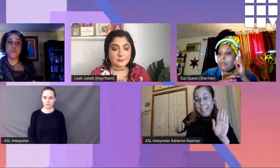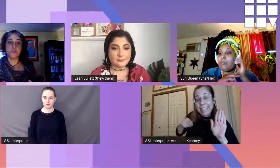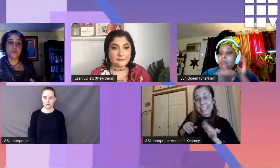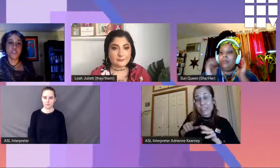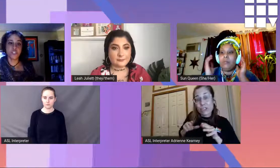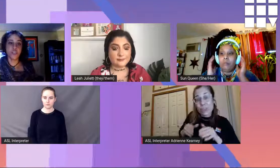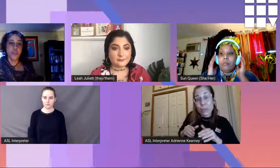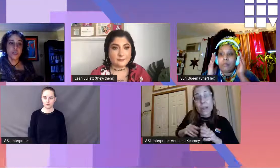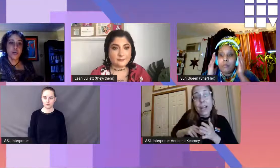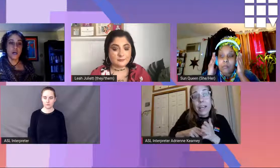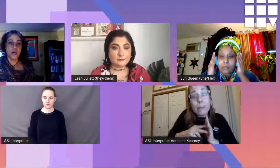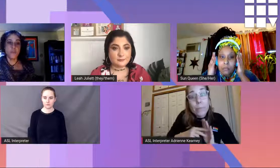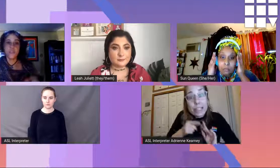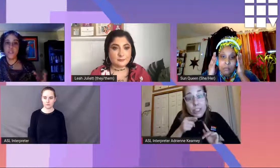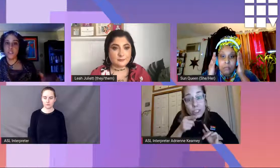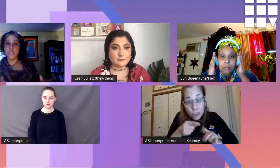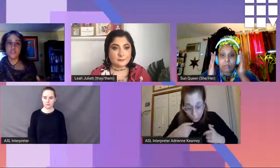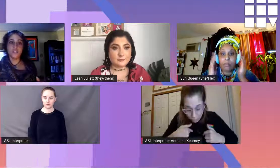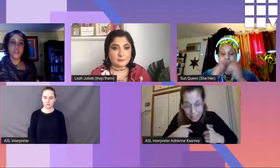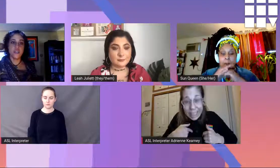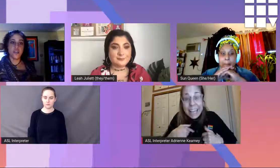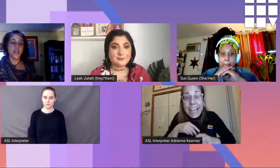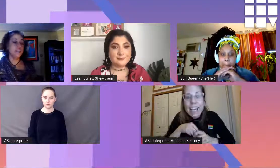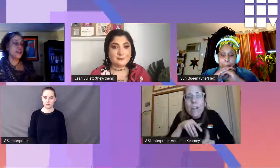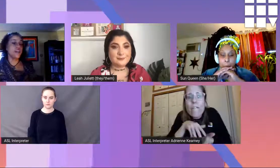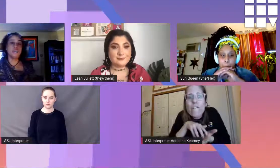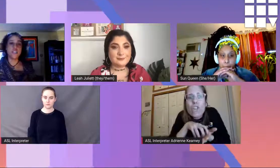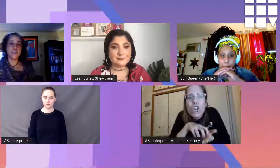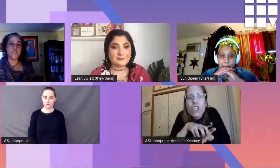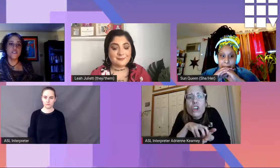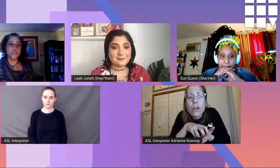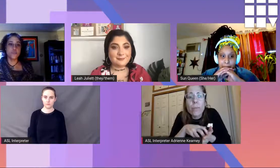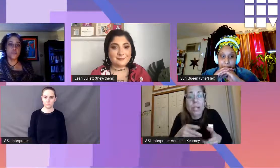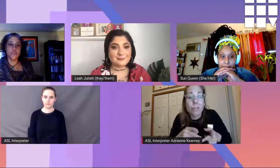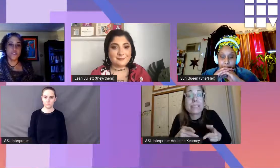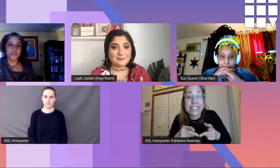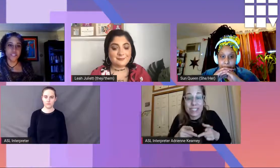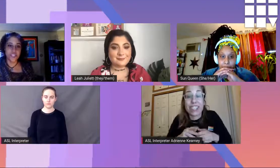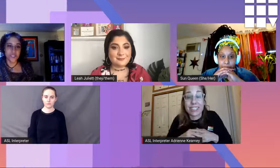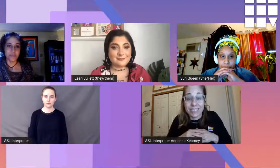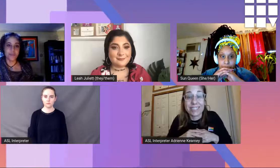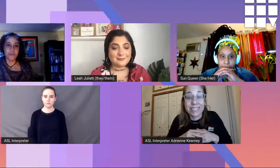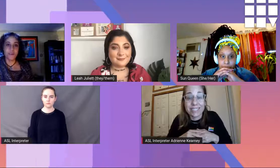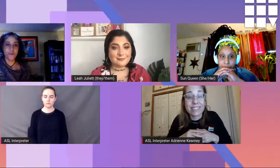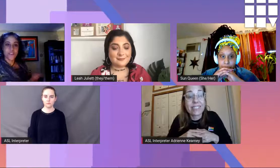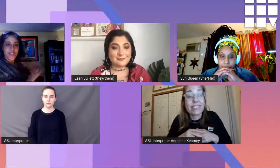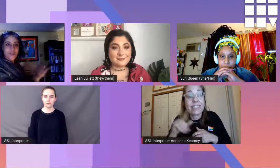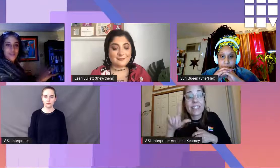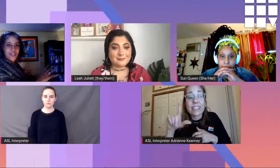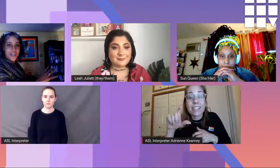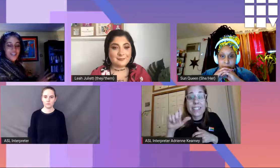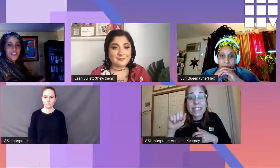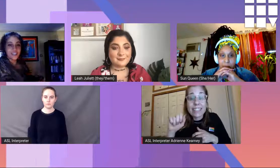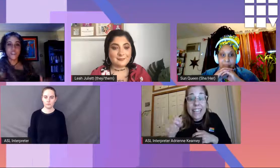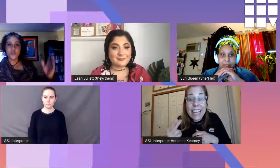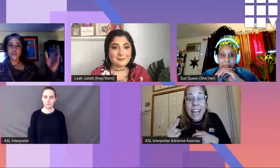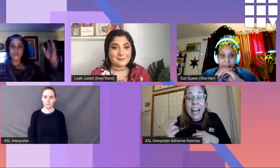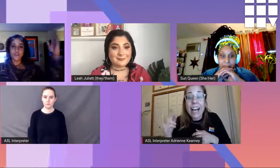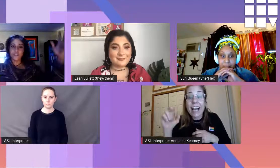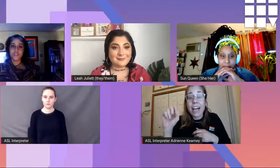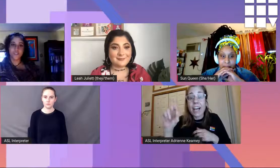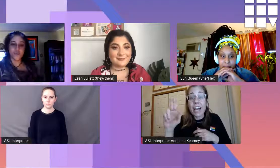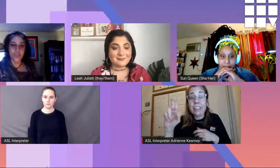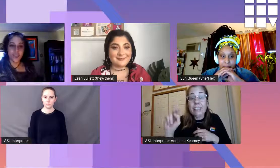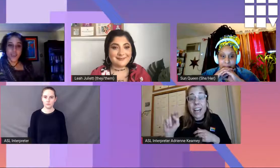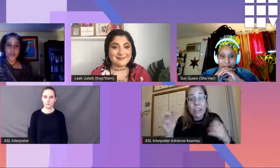very vulnerable position. And Leah and Son, I understand that you both are in this position that many people who are on the outside see as